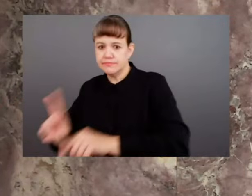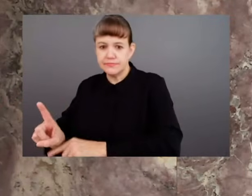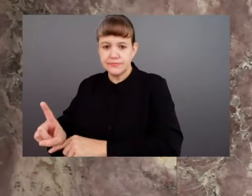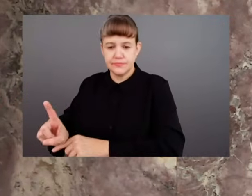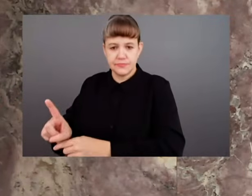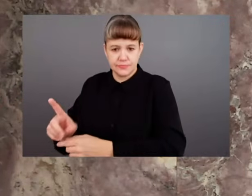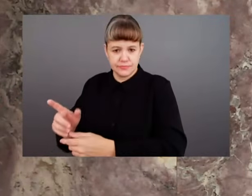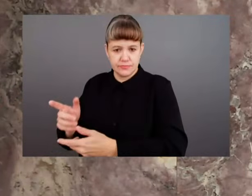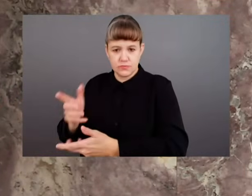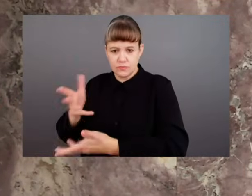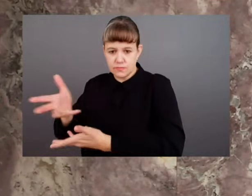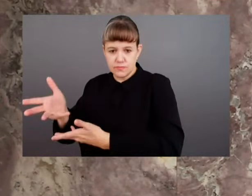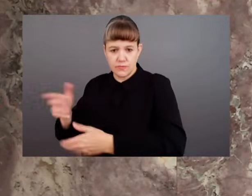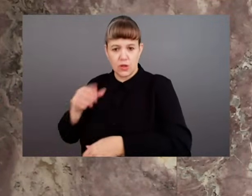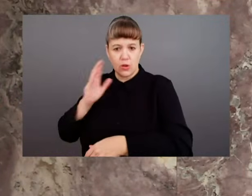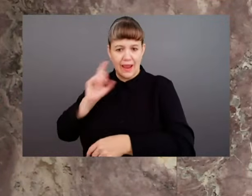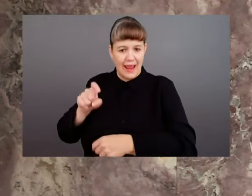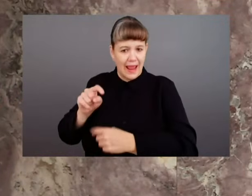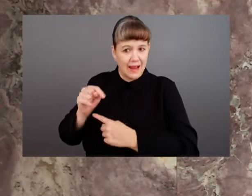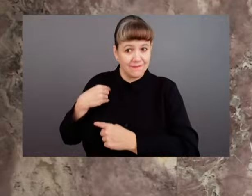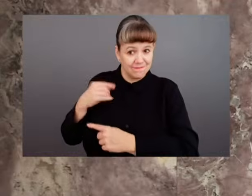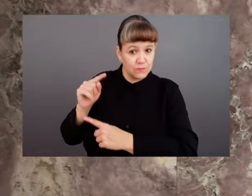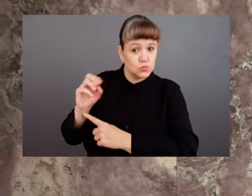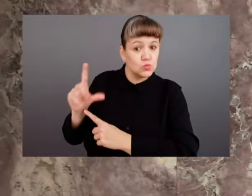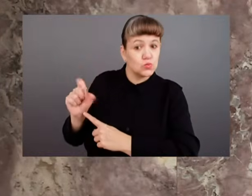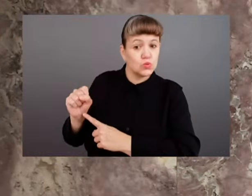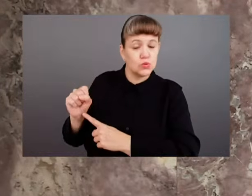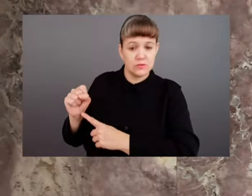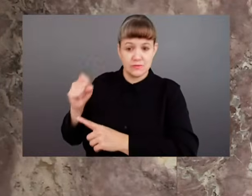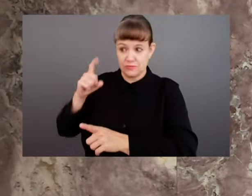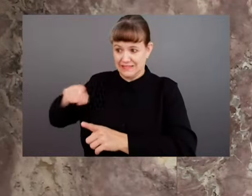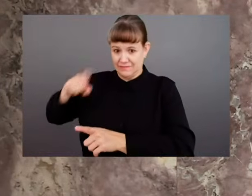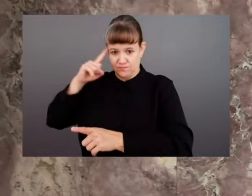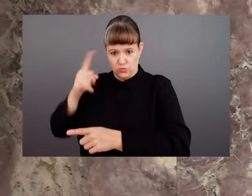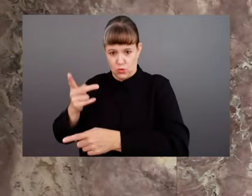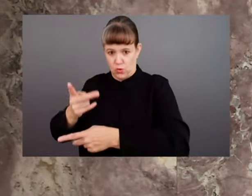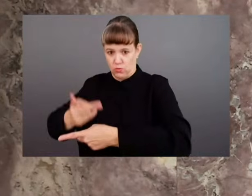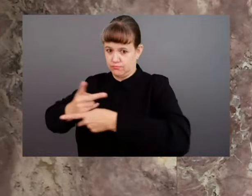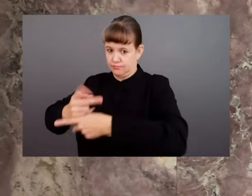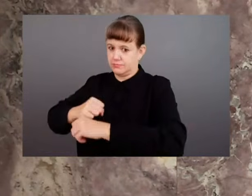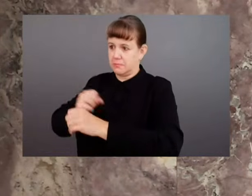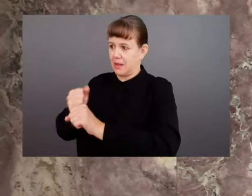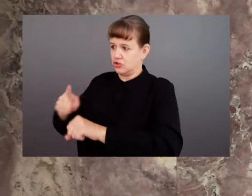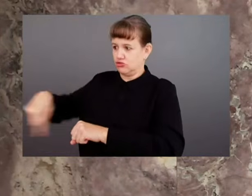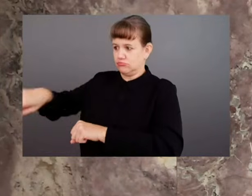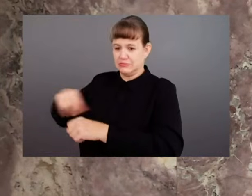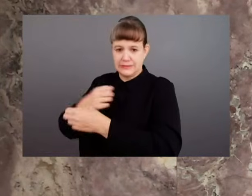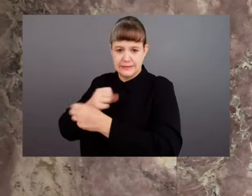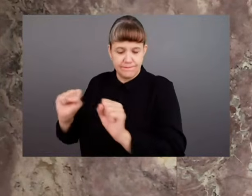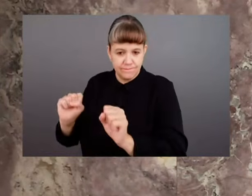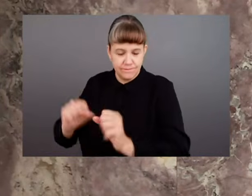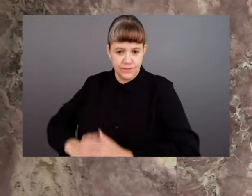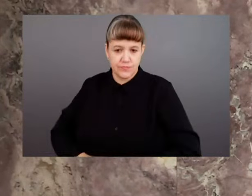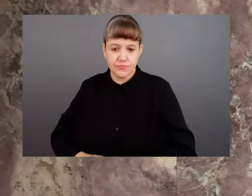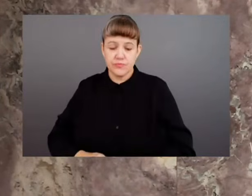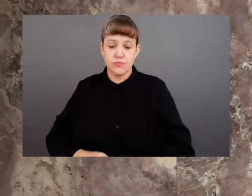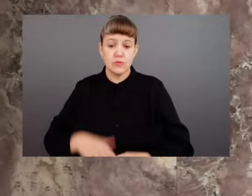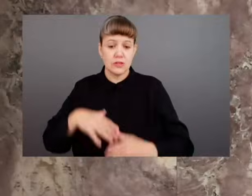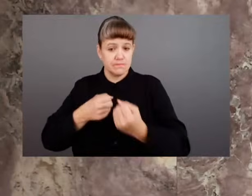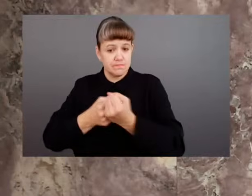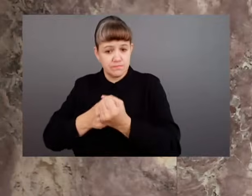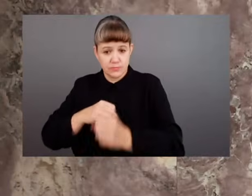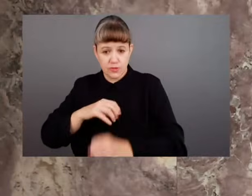need to keep their communities safe. We'll continue to stand with the residents of Prince George and work together so